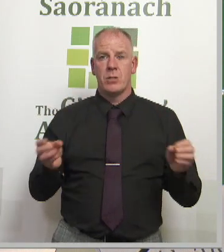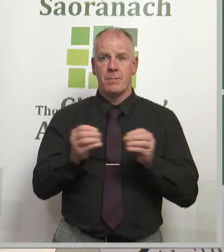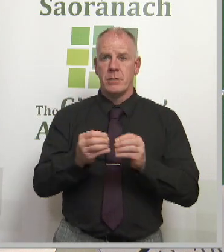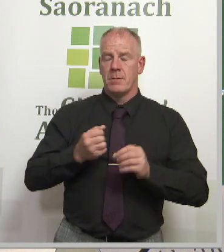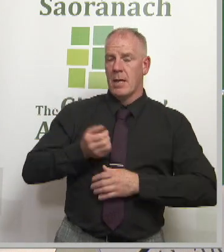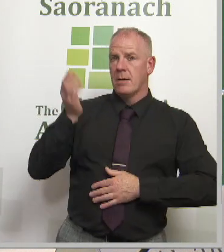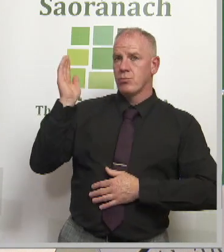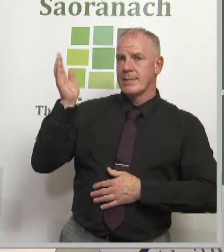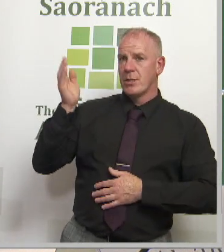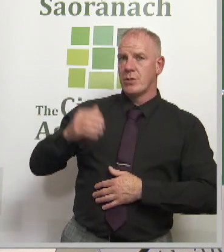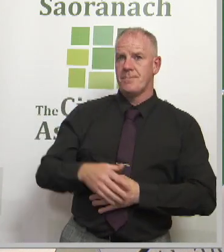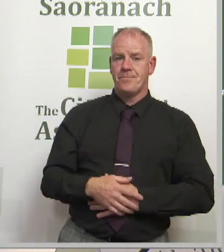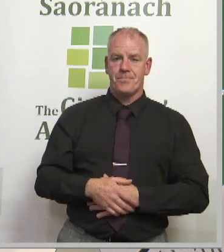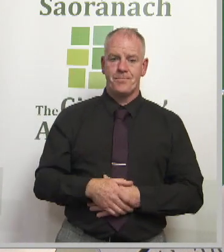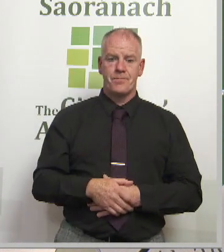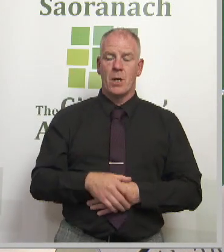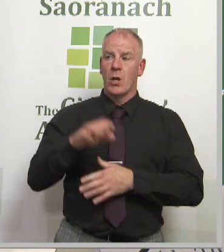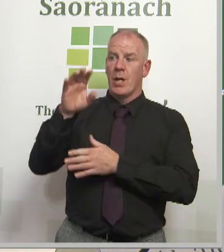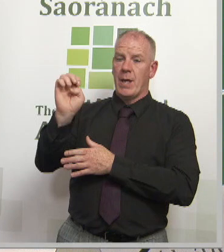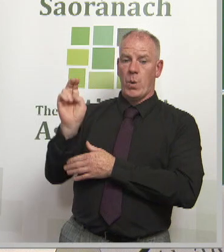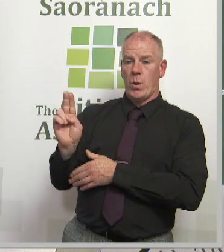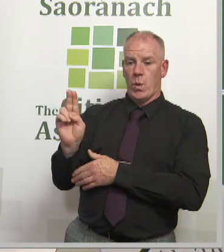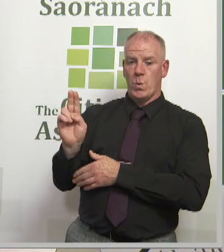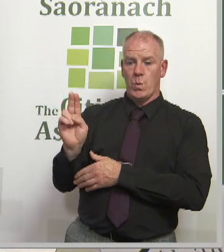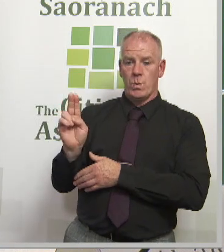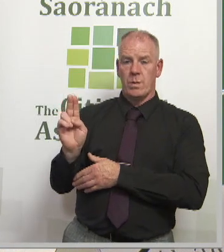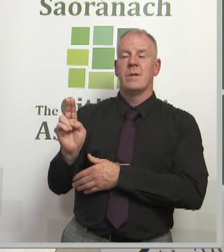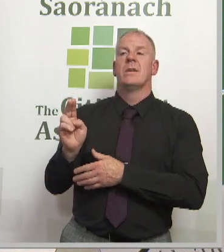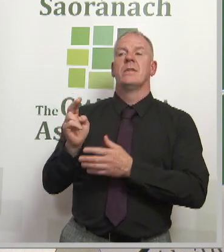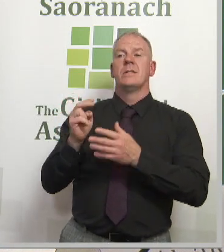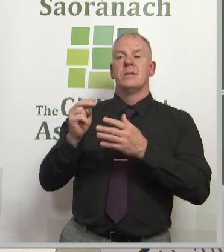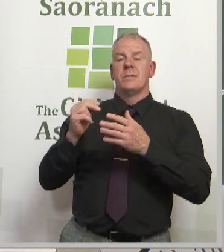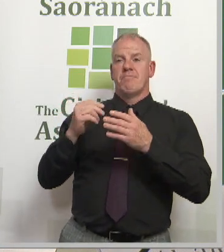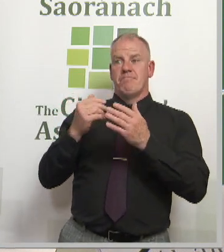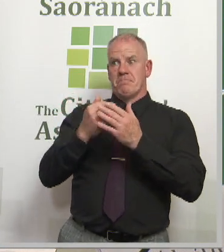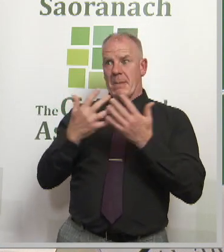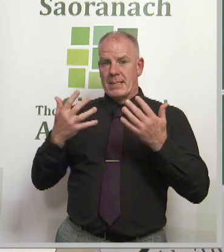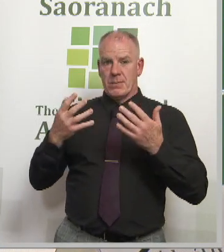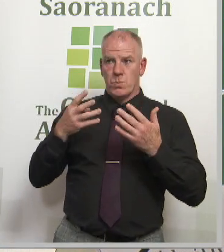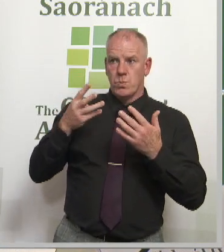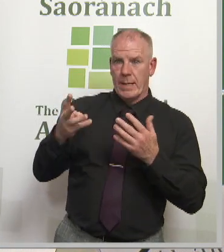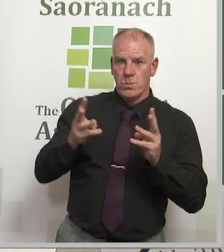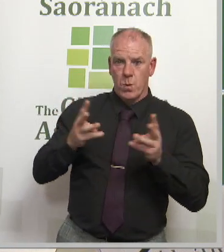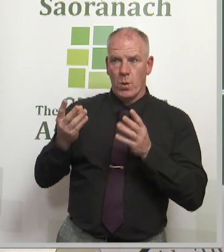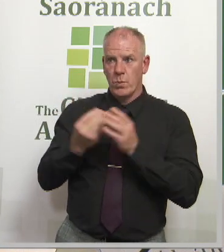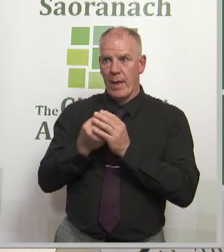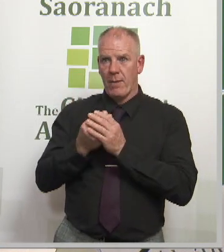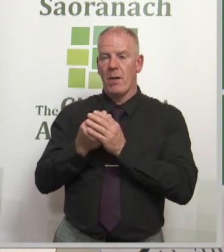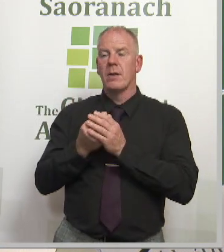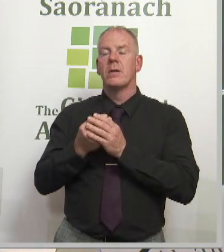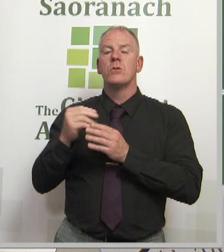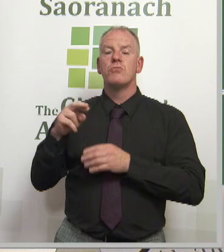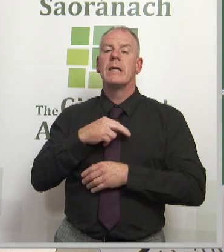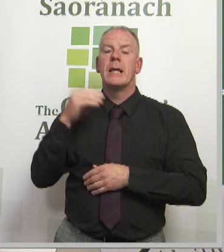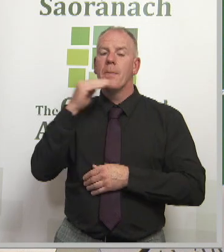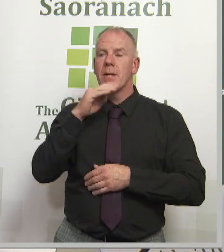presentation, for the European Union, the multilateral order is really important. So the